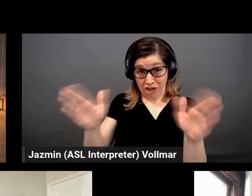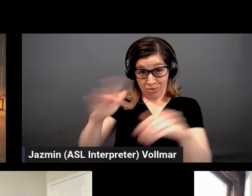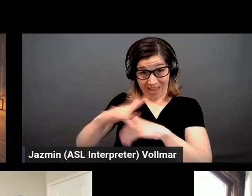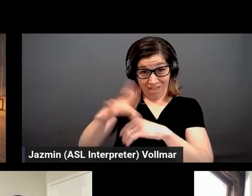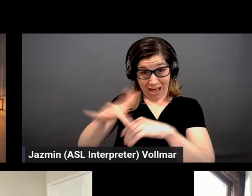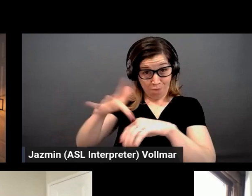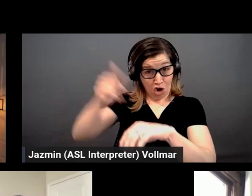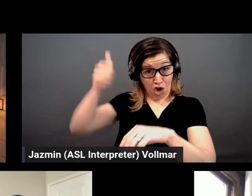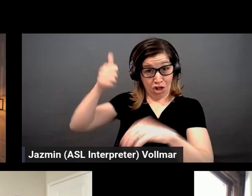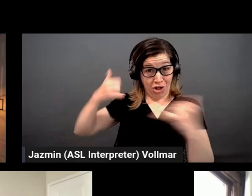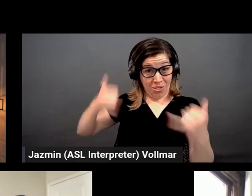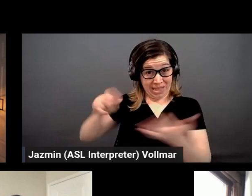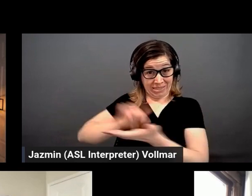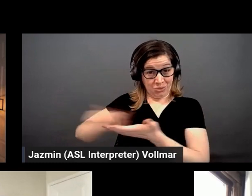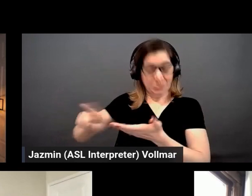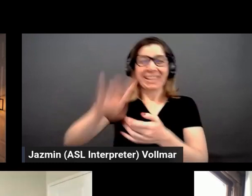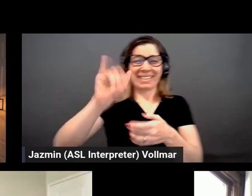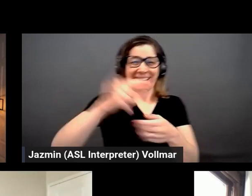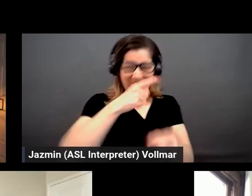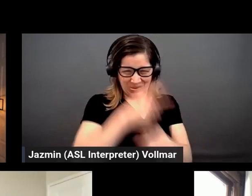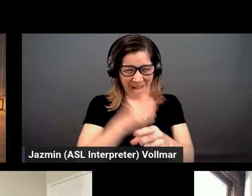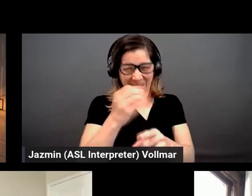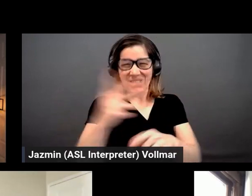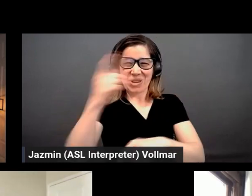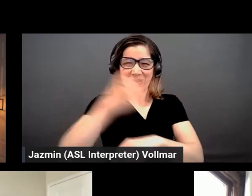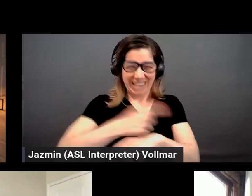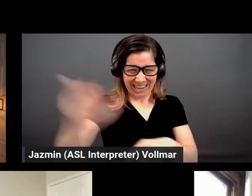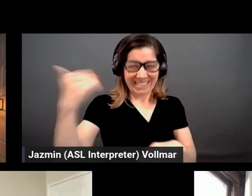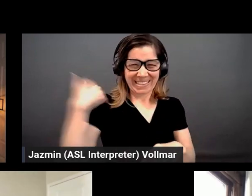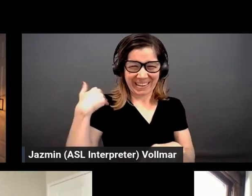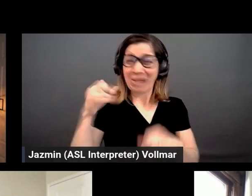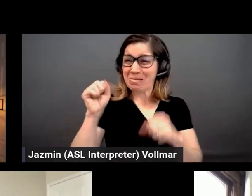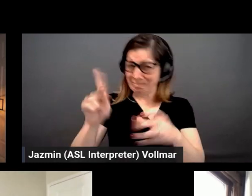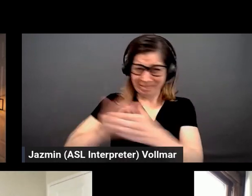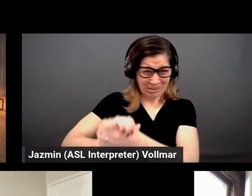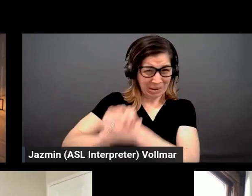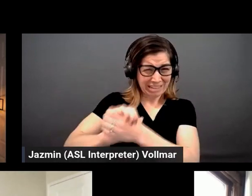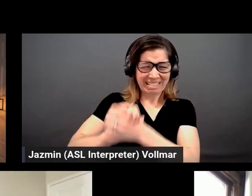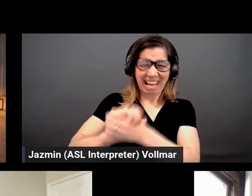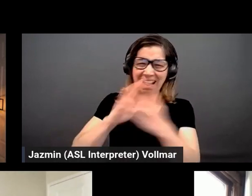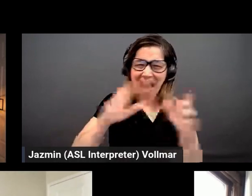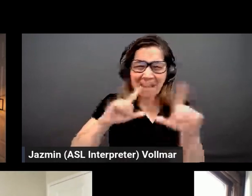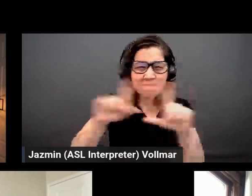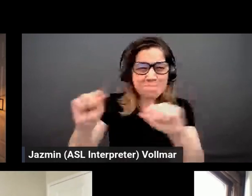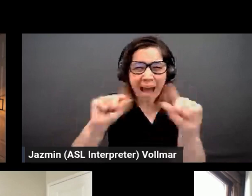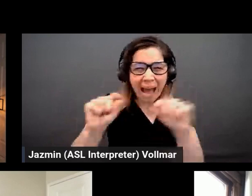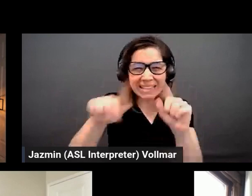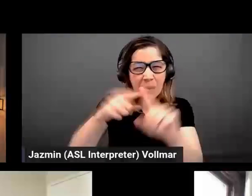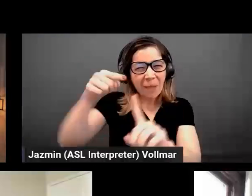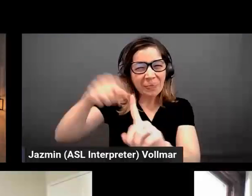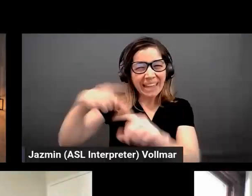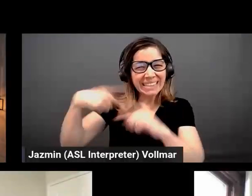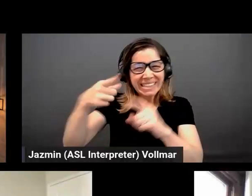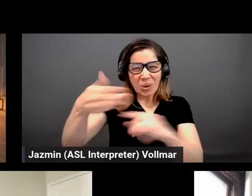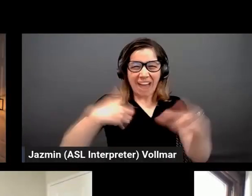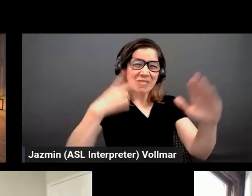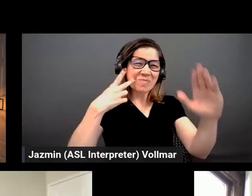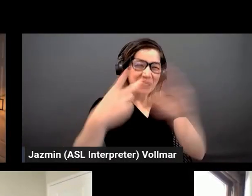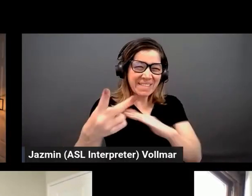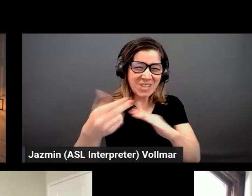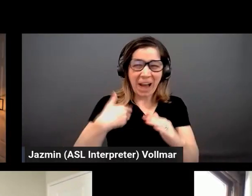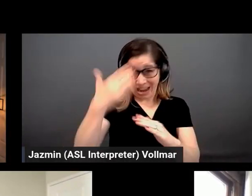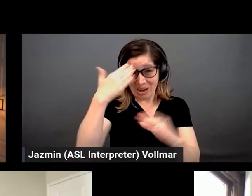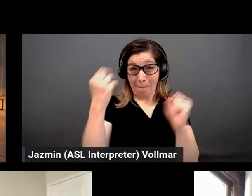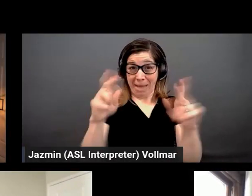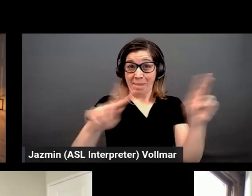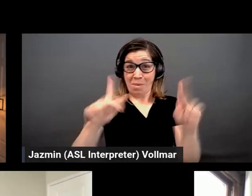right? That's right. Yeah, a couple of days ago. There's been a Congratulations. lot of buzz about this ever since you had previews and everything, and I know there's a lot of people